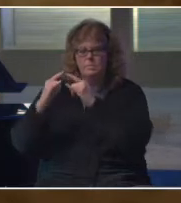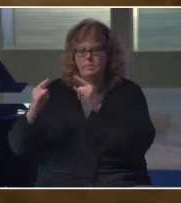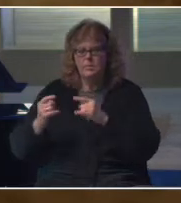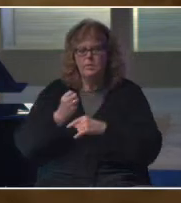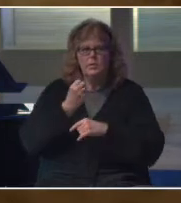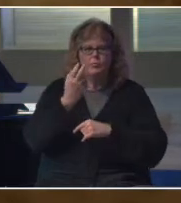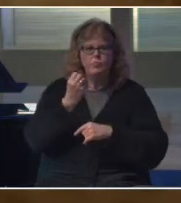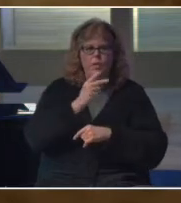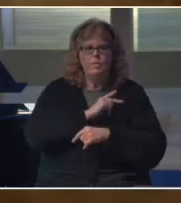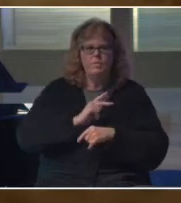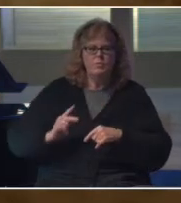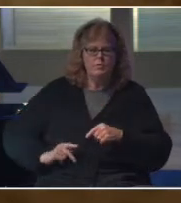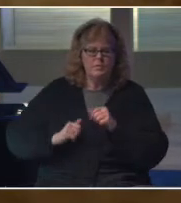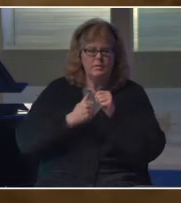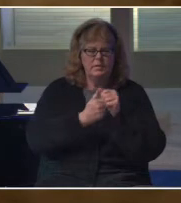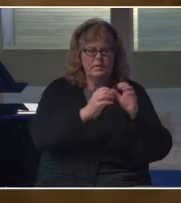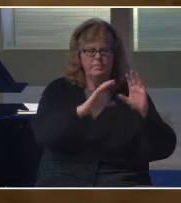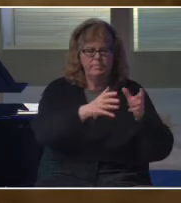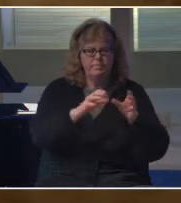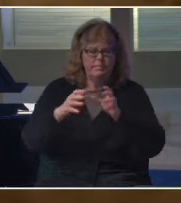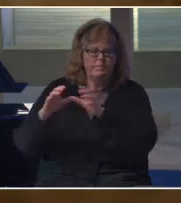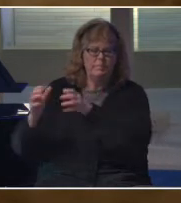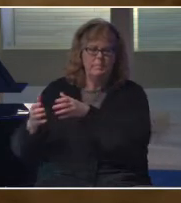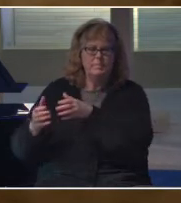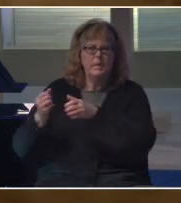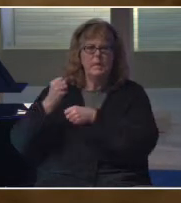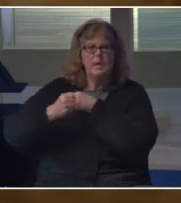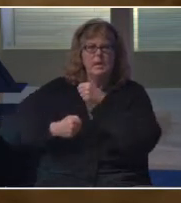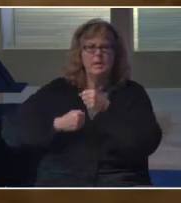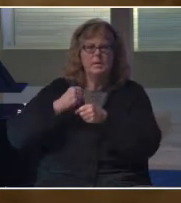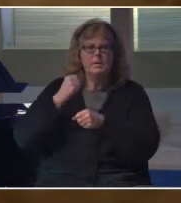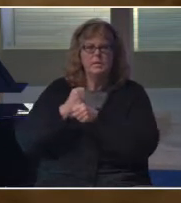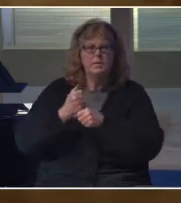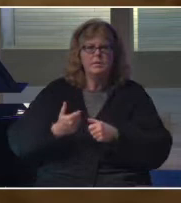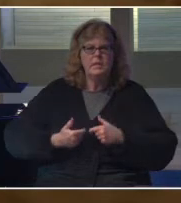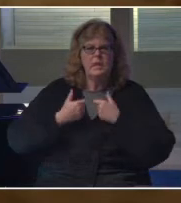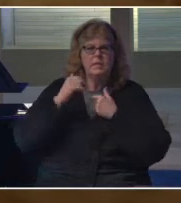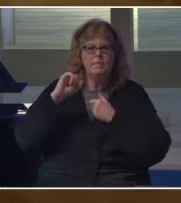princes according to their tribes. These are the years of the life of Ishmael,